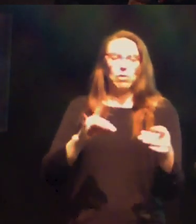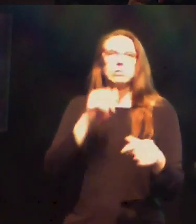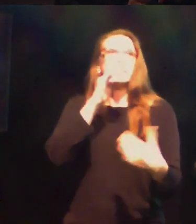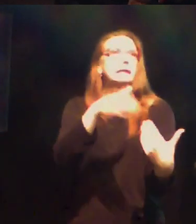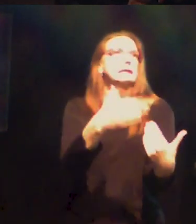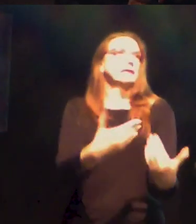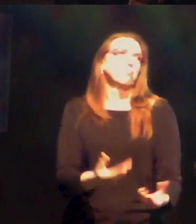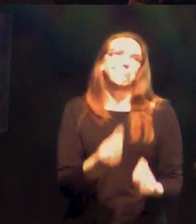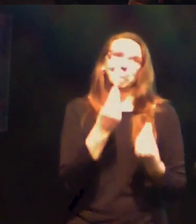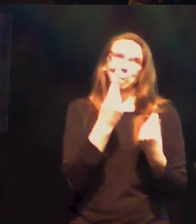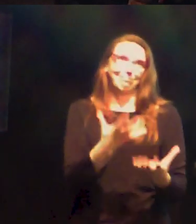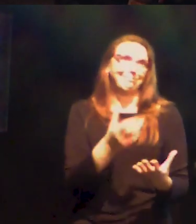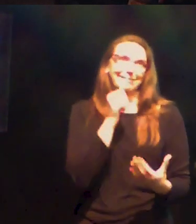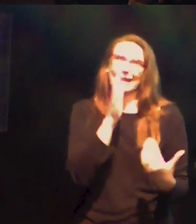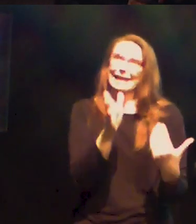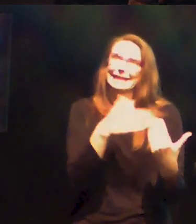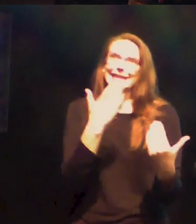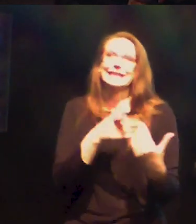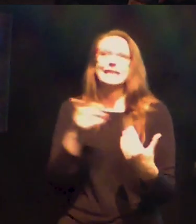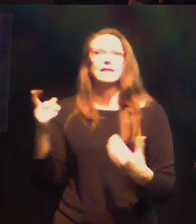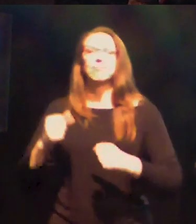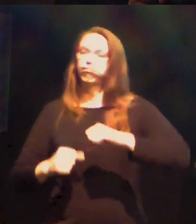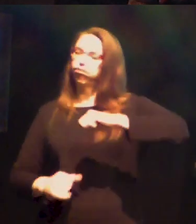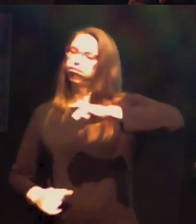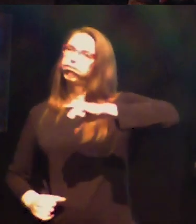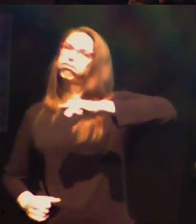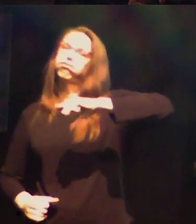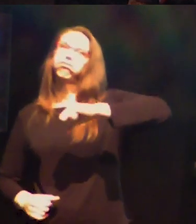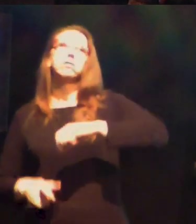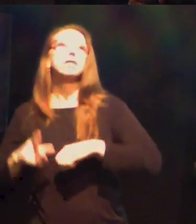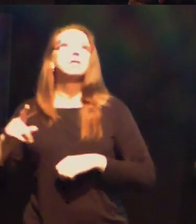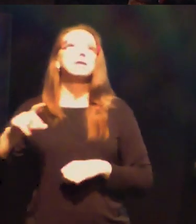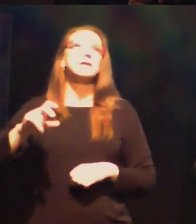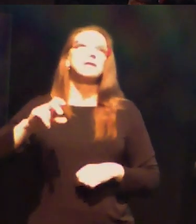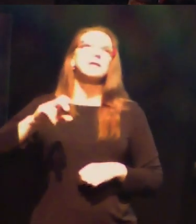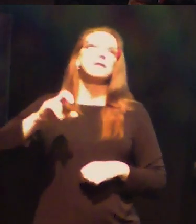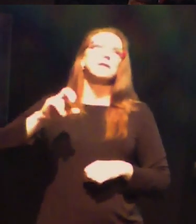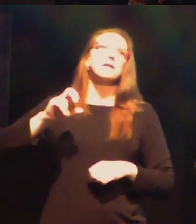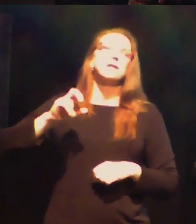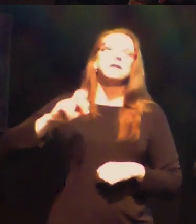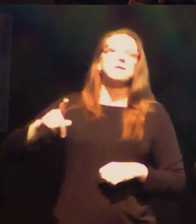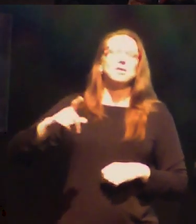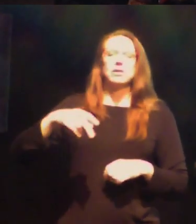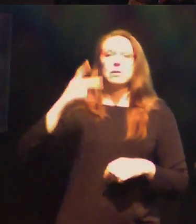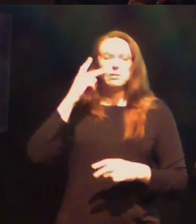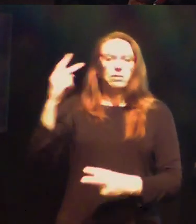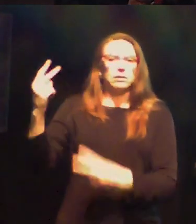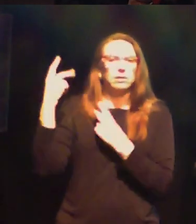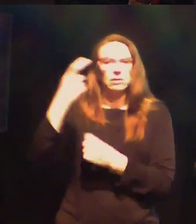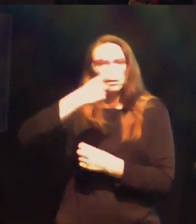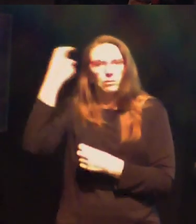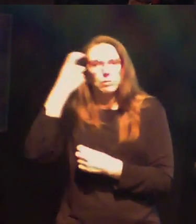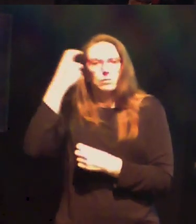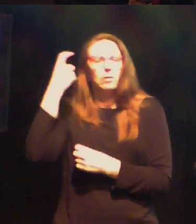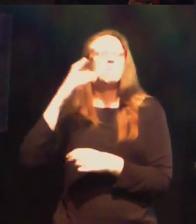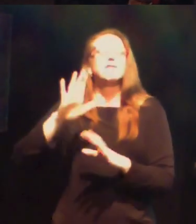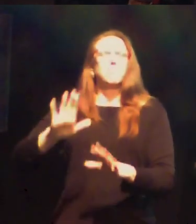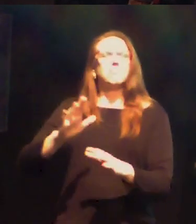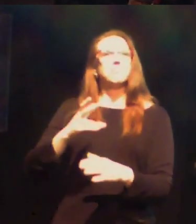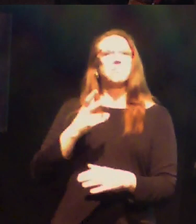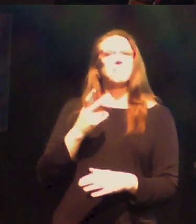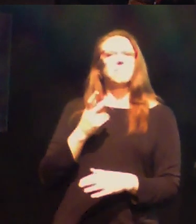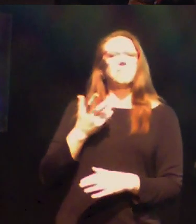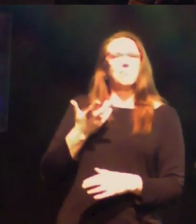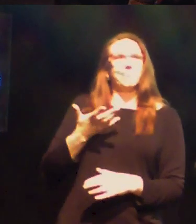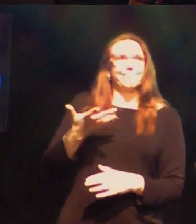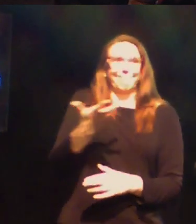It was a first, you know, she was going back into her trauma and memories. But we had to always figure out the